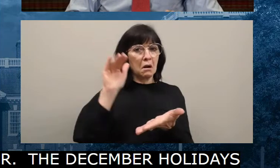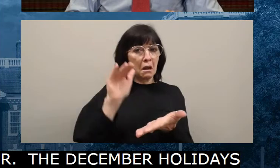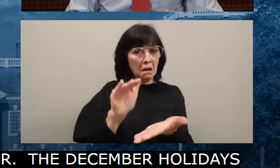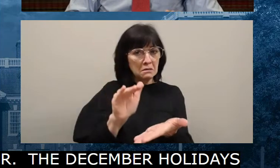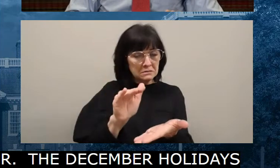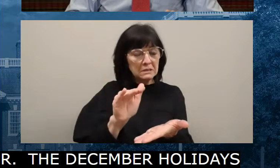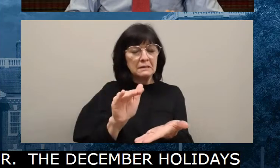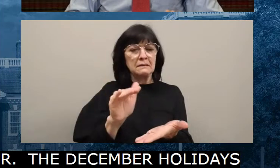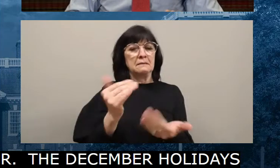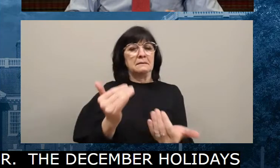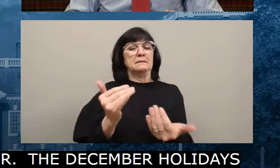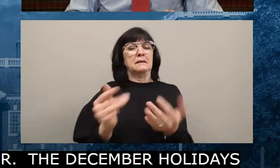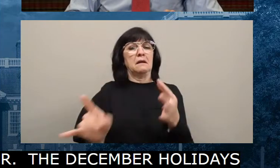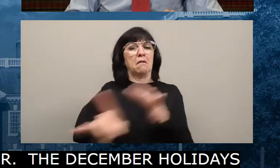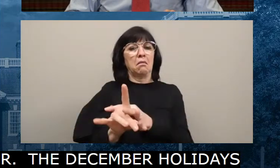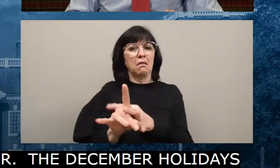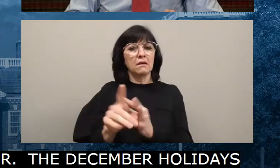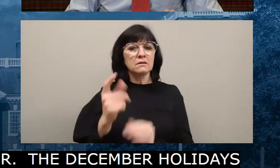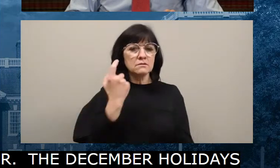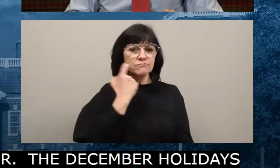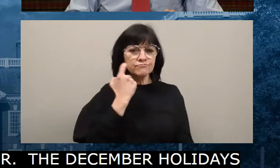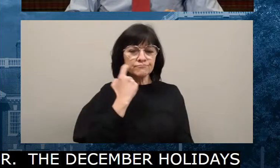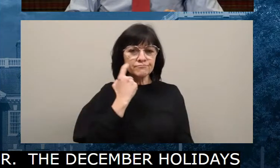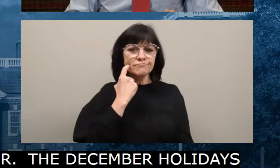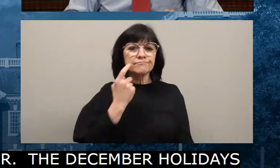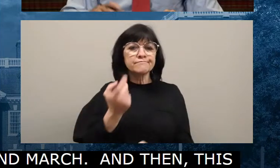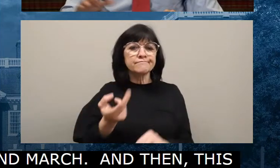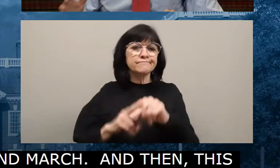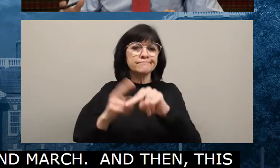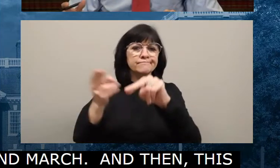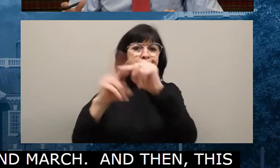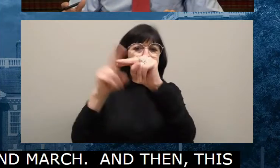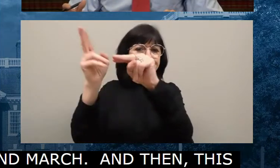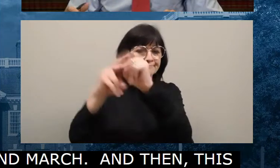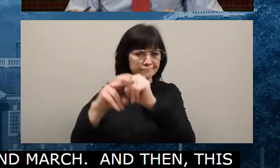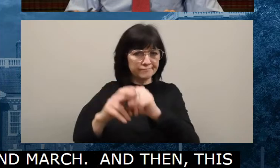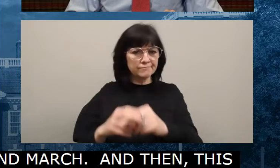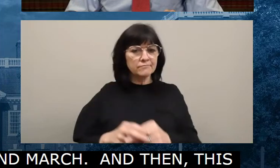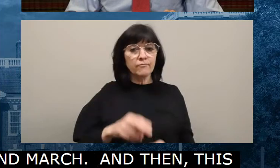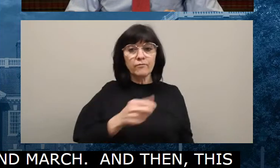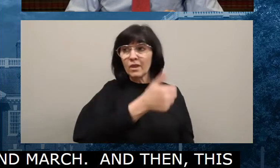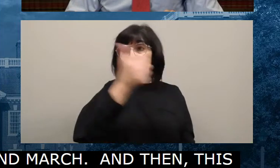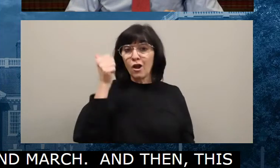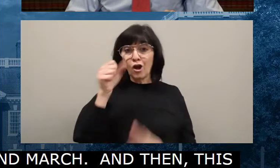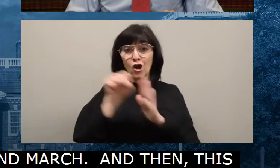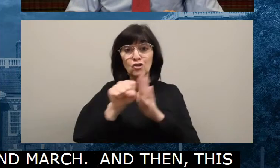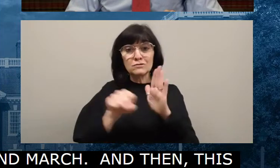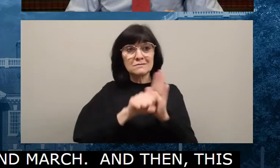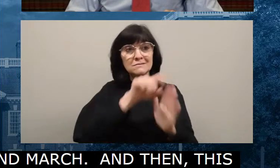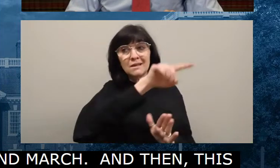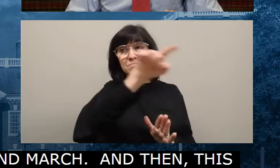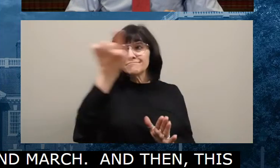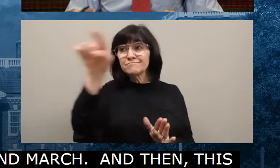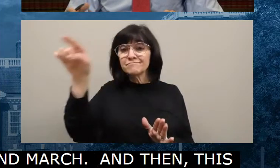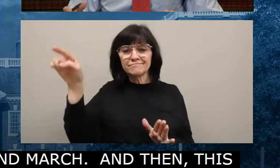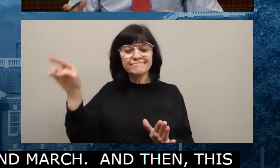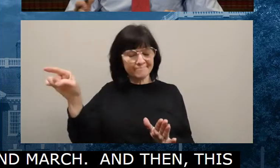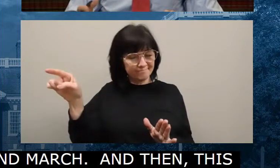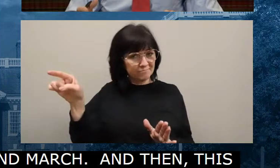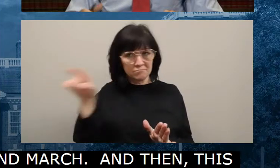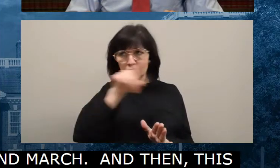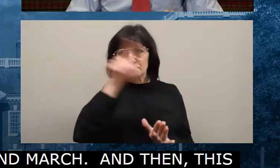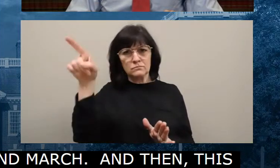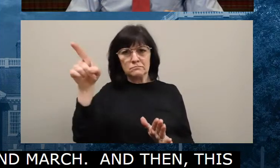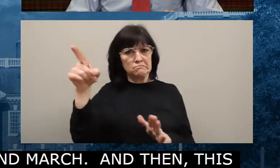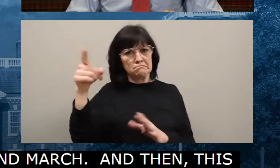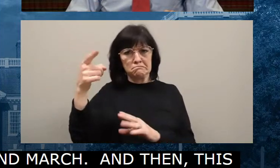most recent mini surge, if you will. Other states across the country are seeing it in a worse way than we